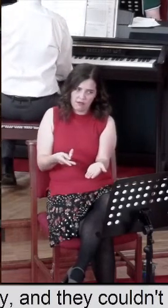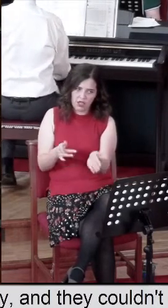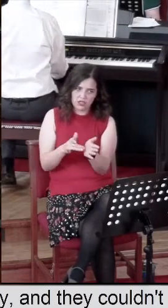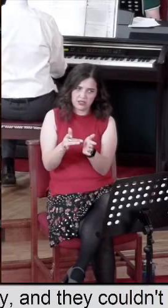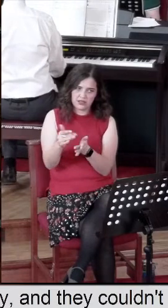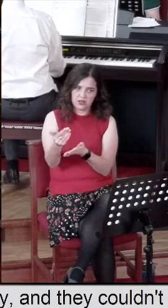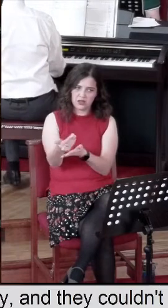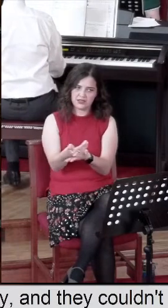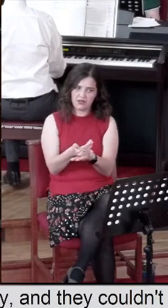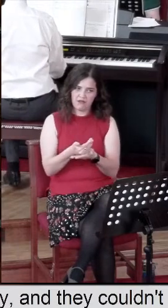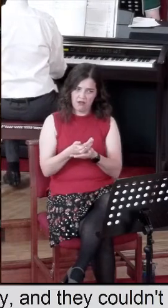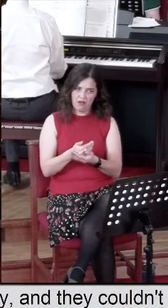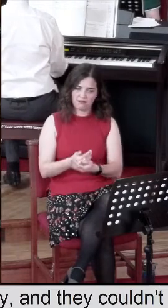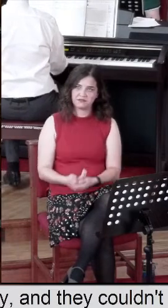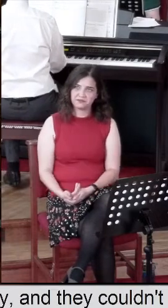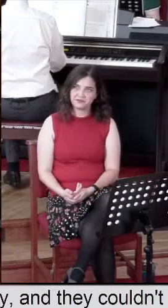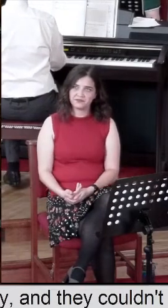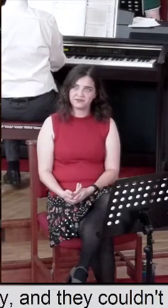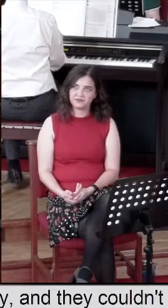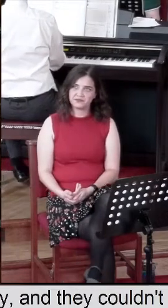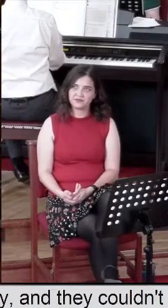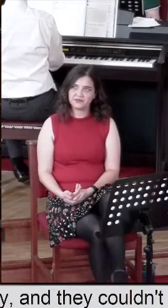Savior, Jesus, my Lord.